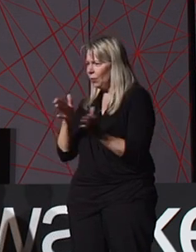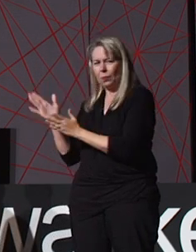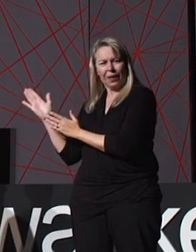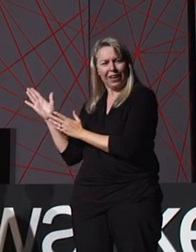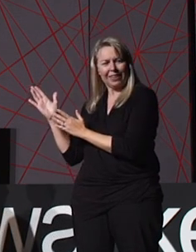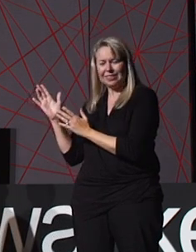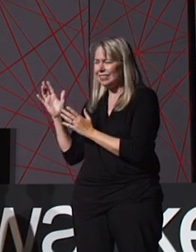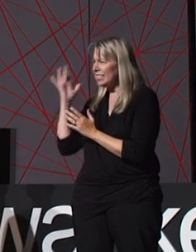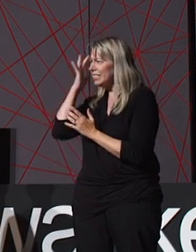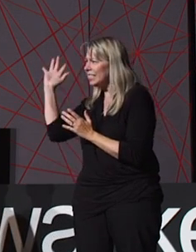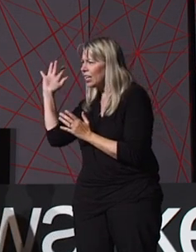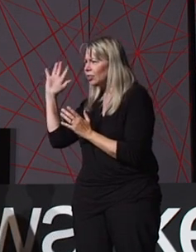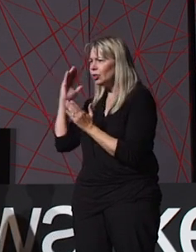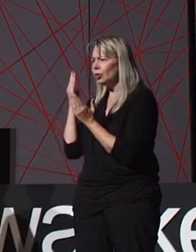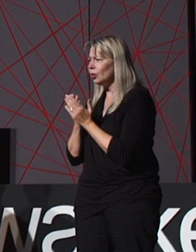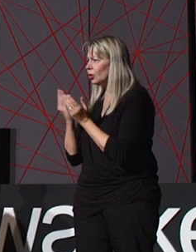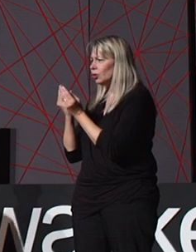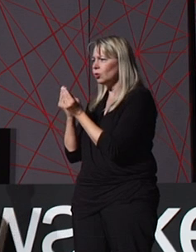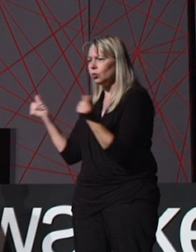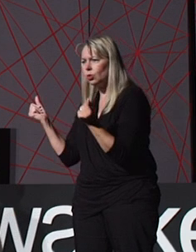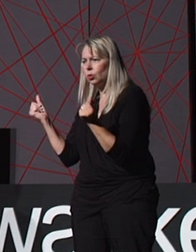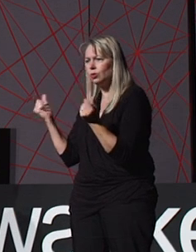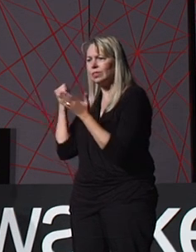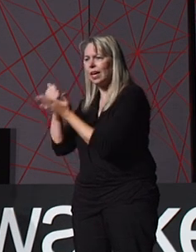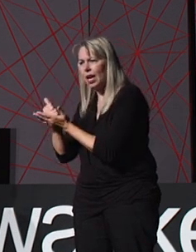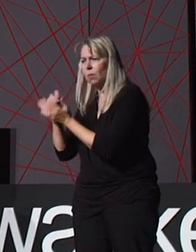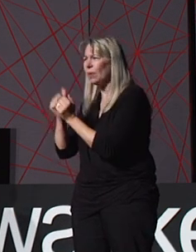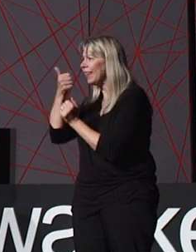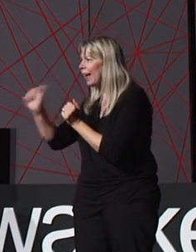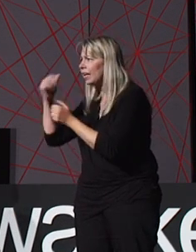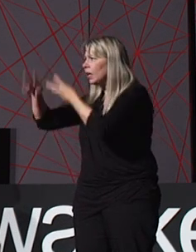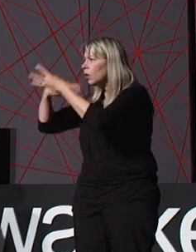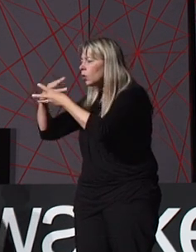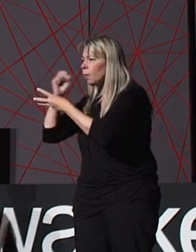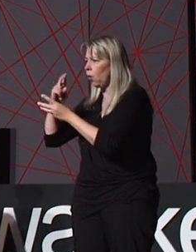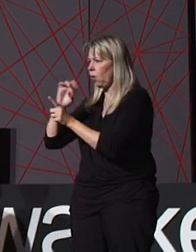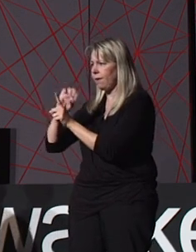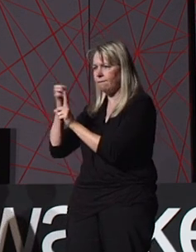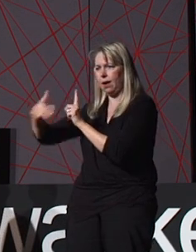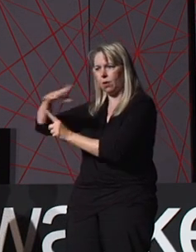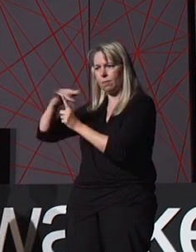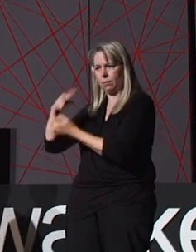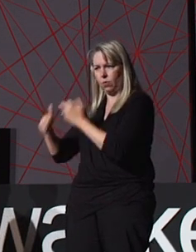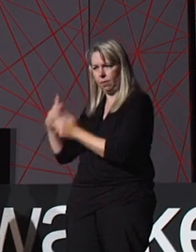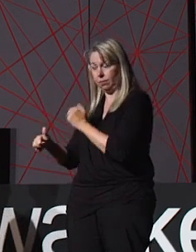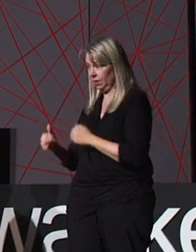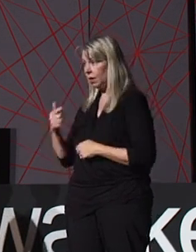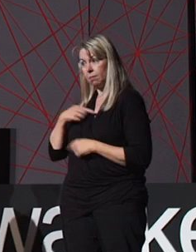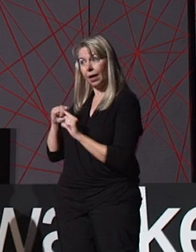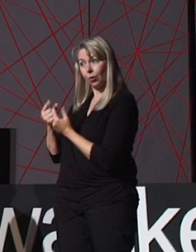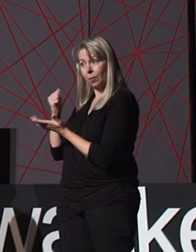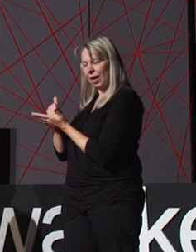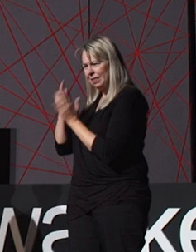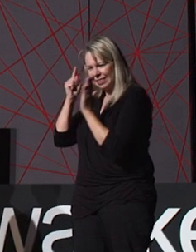intelligent solutions for global environmental problems. My research group addresses these kinds of questions